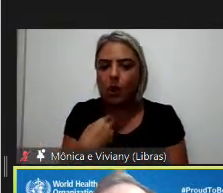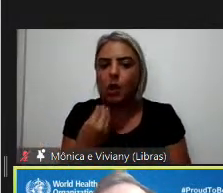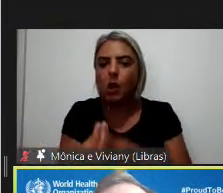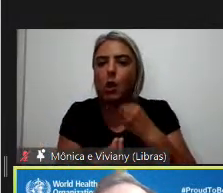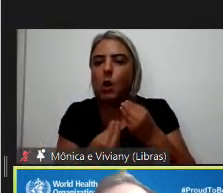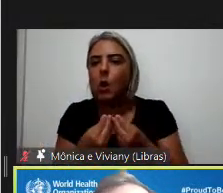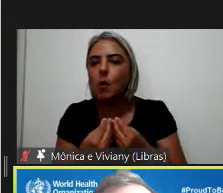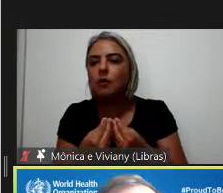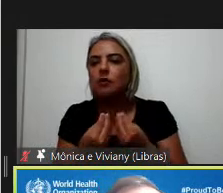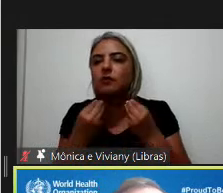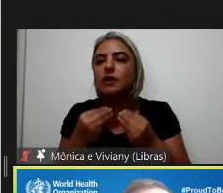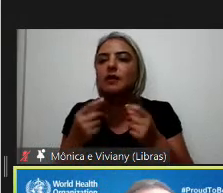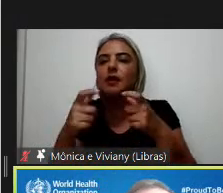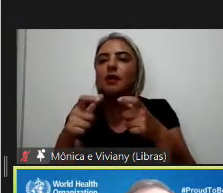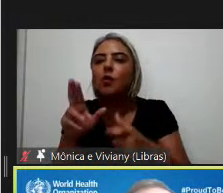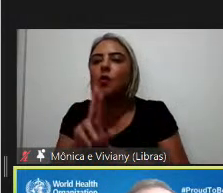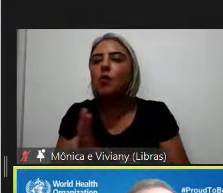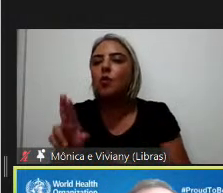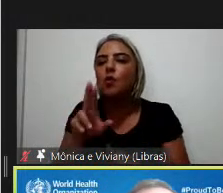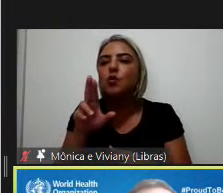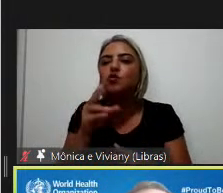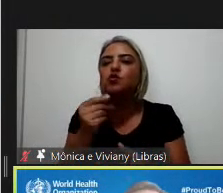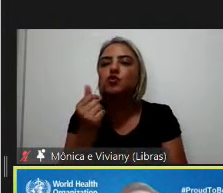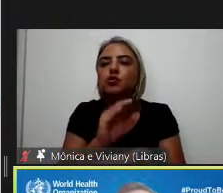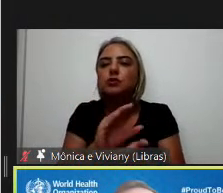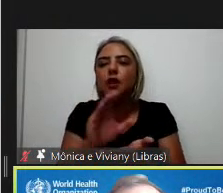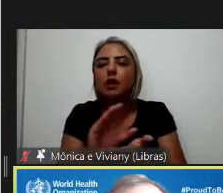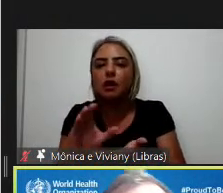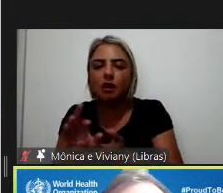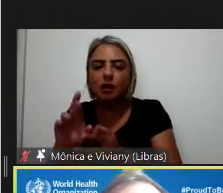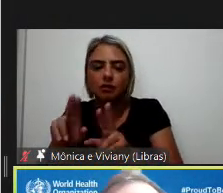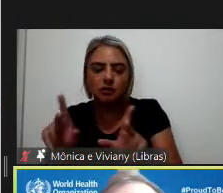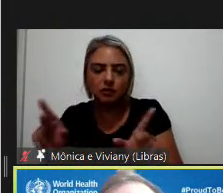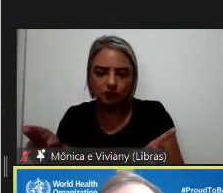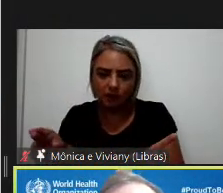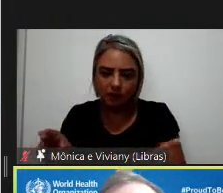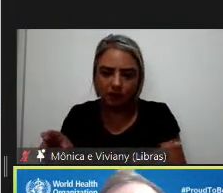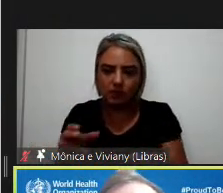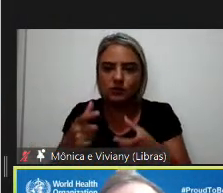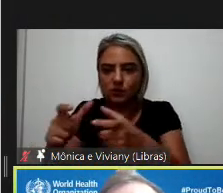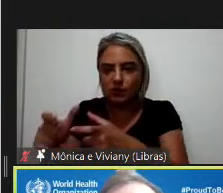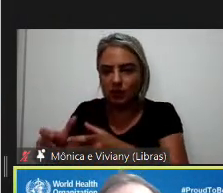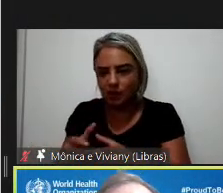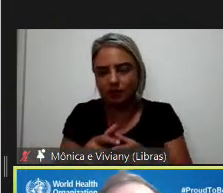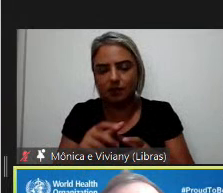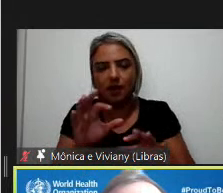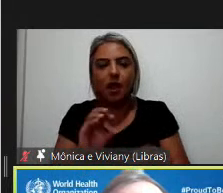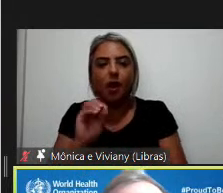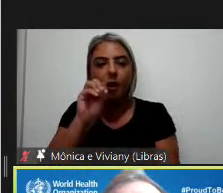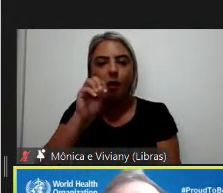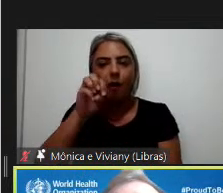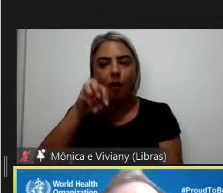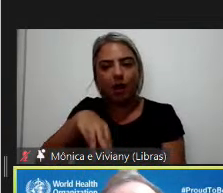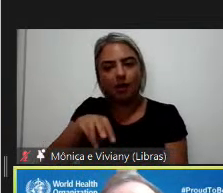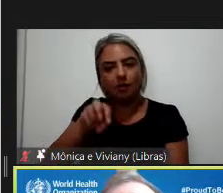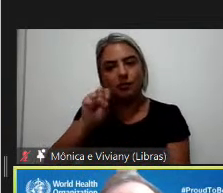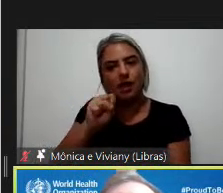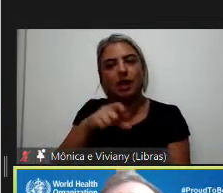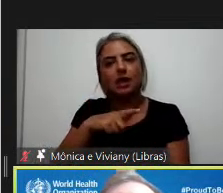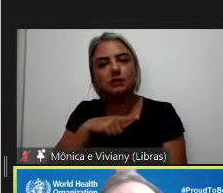can be given to different providers? WHO has done some exercise again to